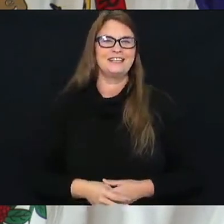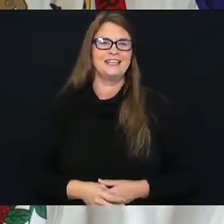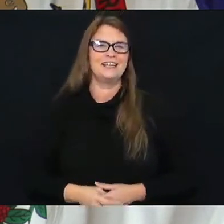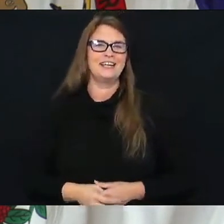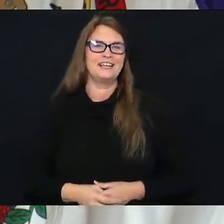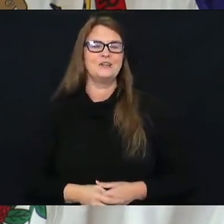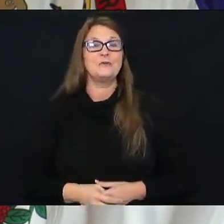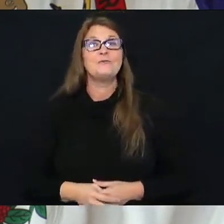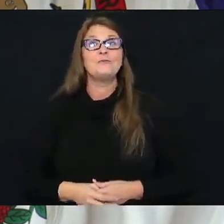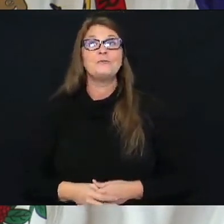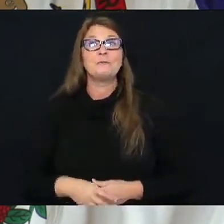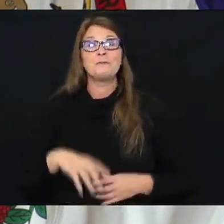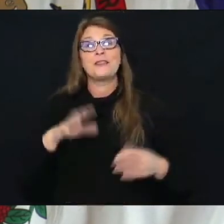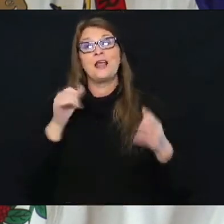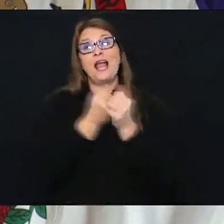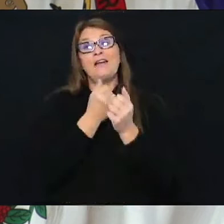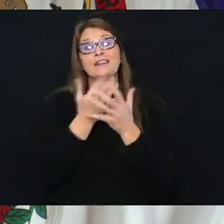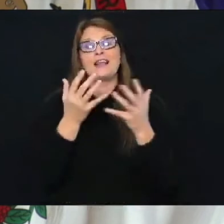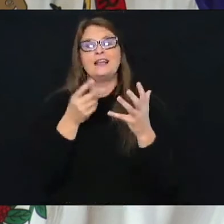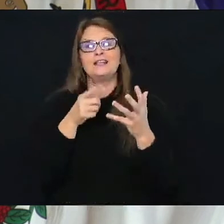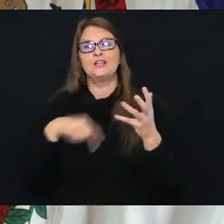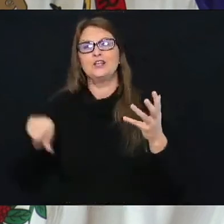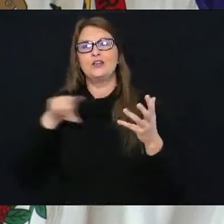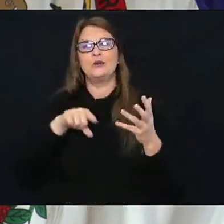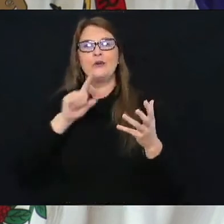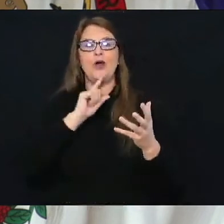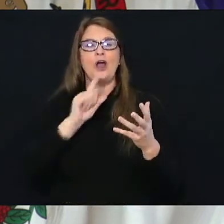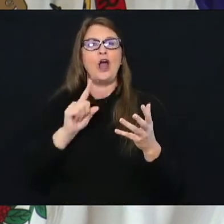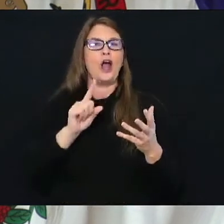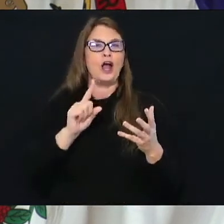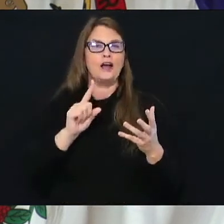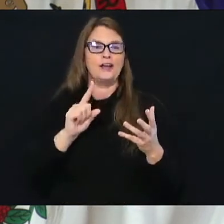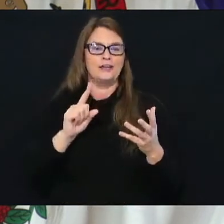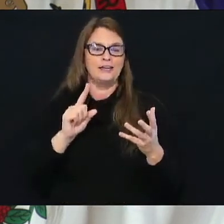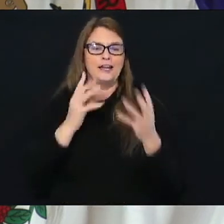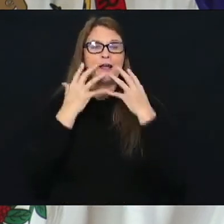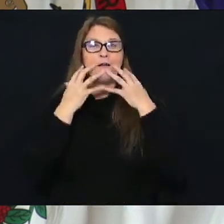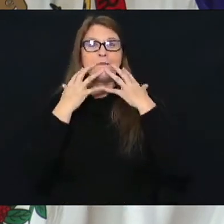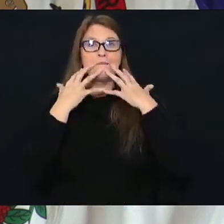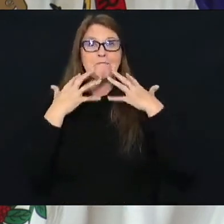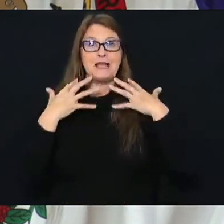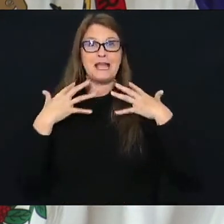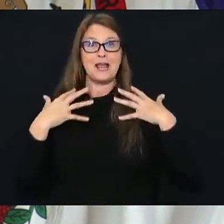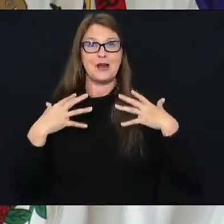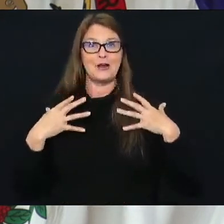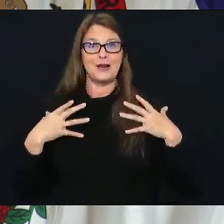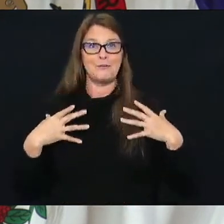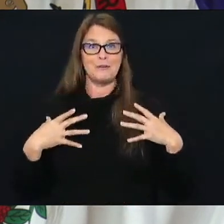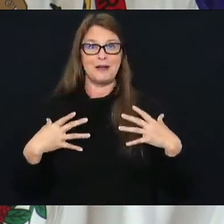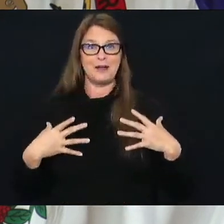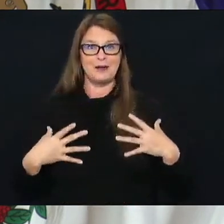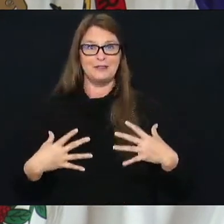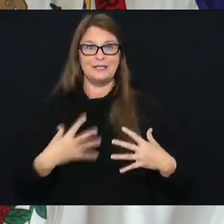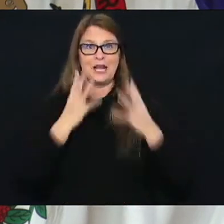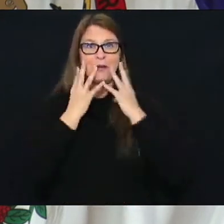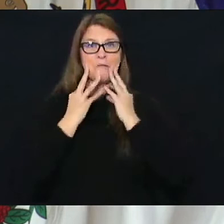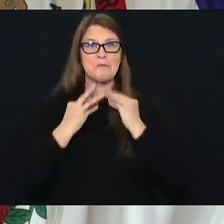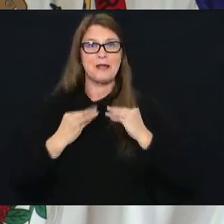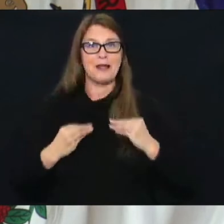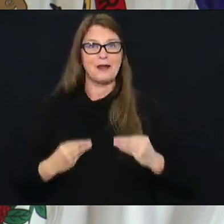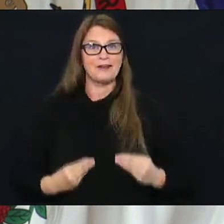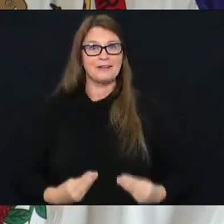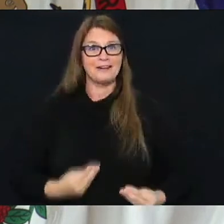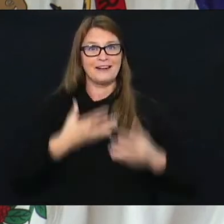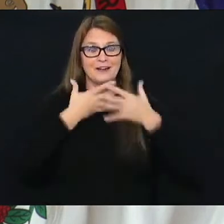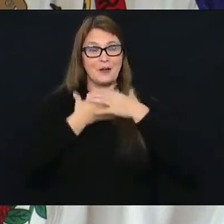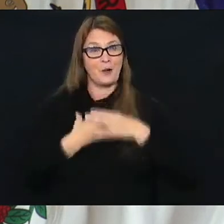said, Charles, your beard grew and grew, and it got bigger and bigger and bigger and more impressive and more